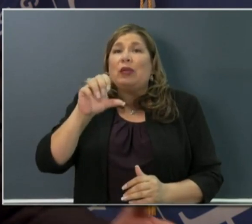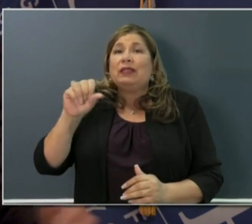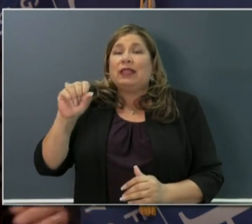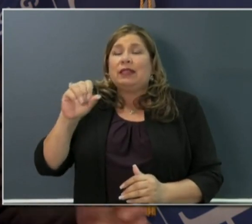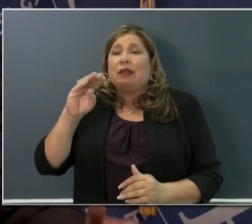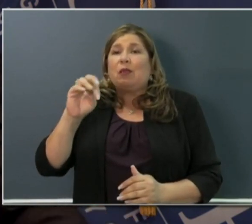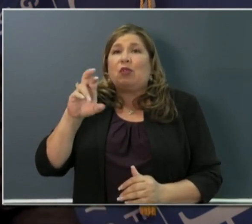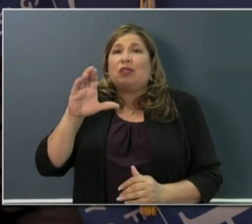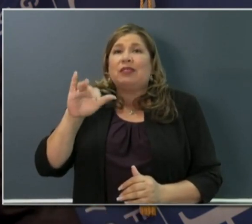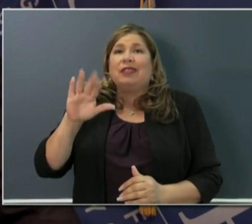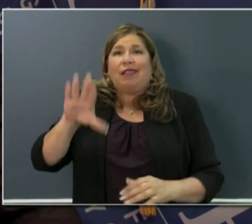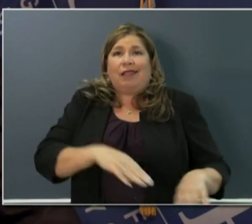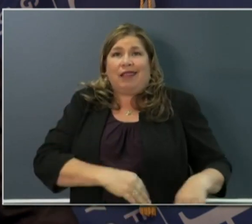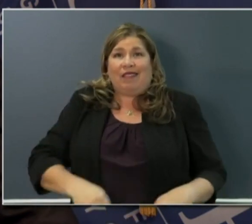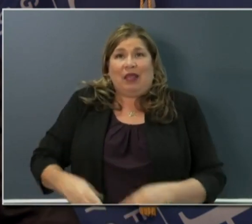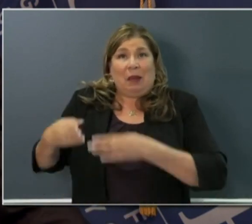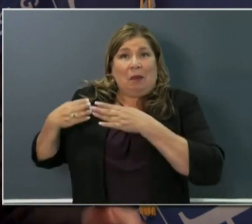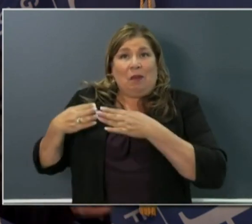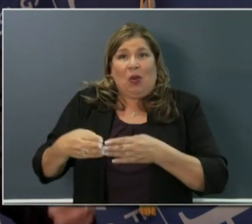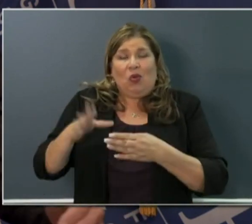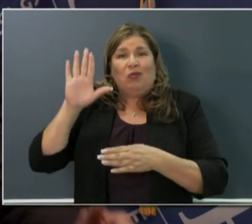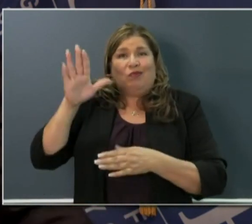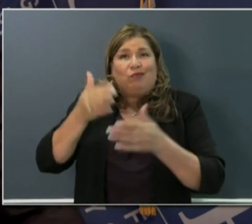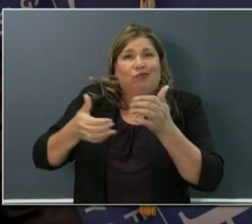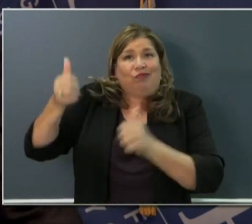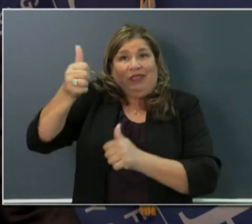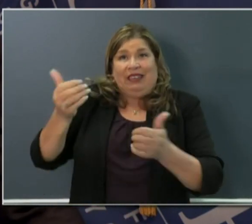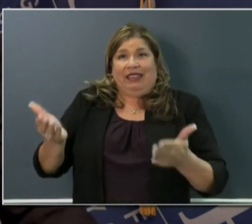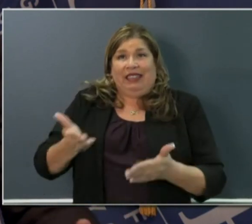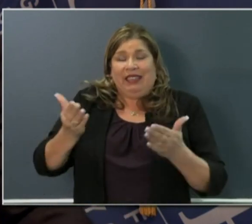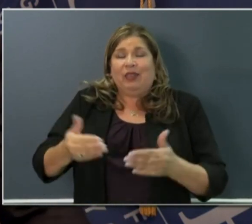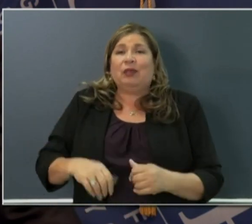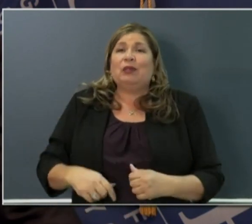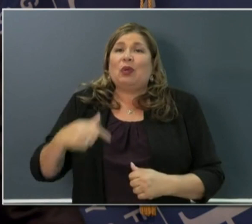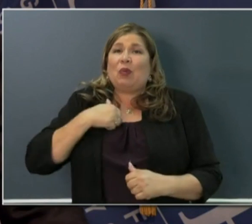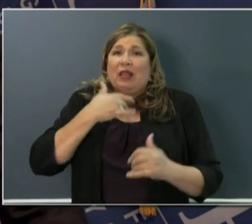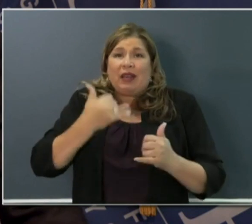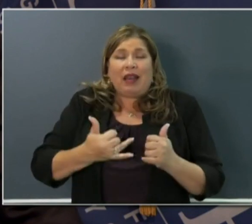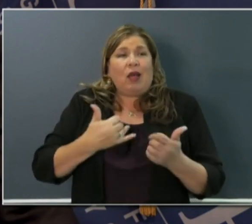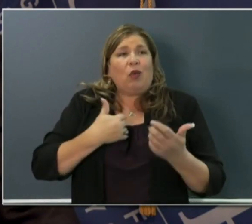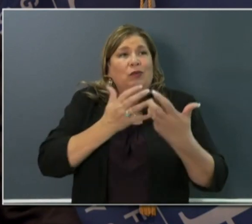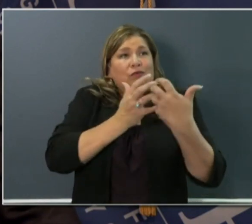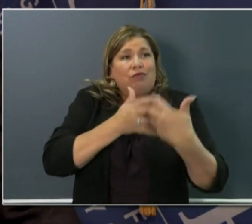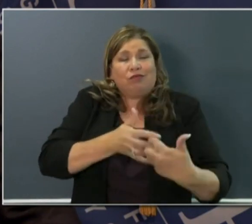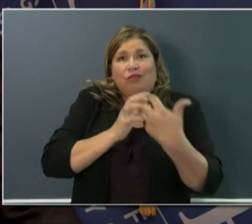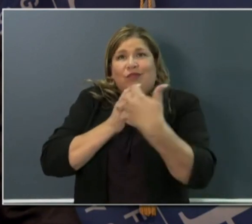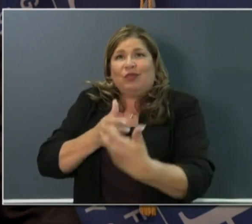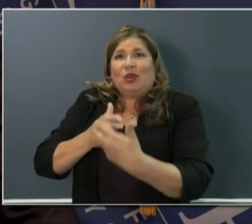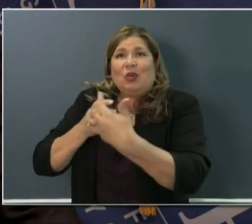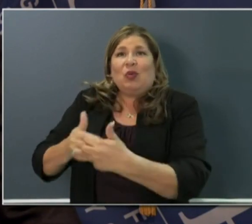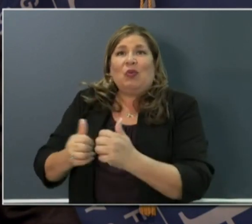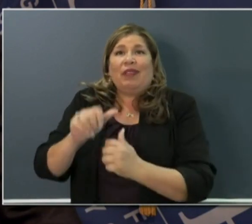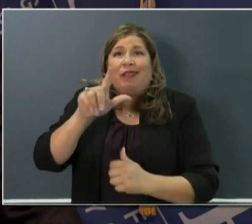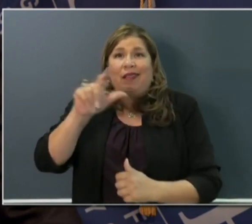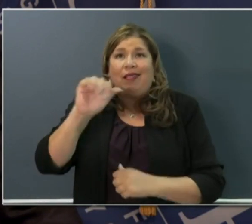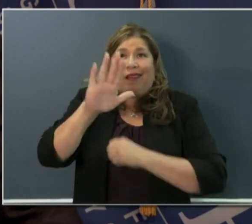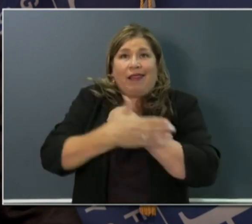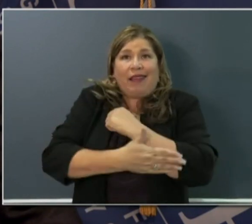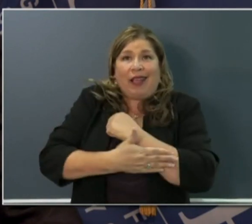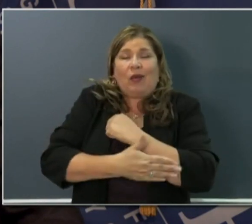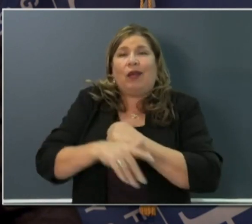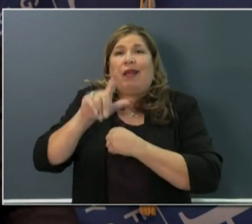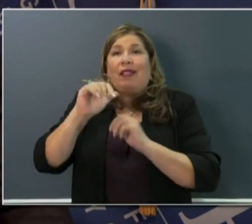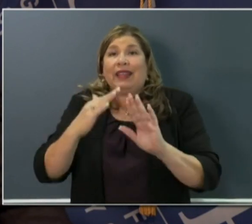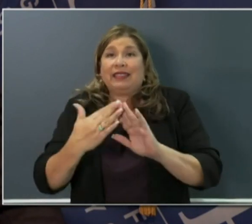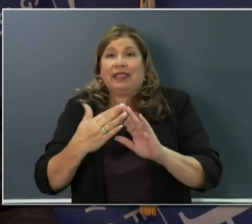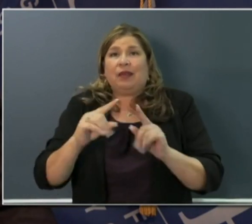here, and we're working out the details and protocols with LA County, LA City, and LA Port on making sure that